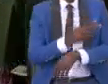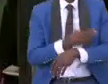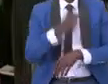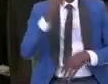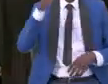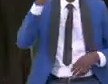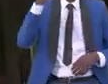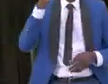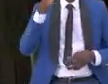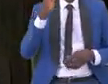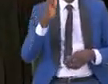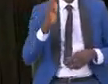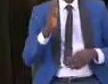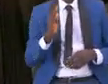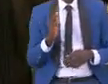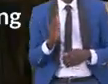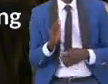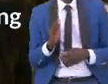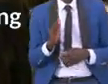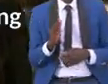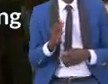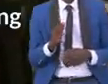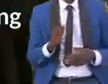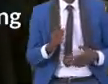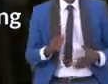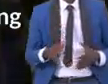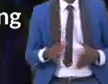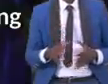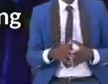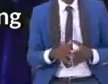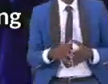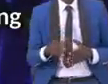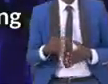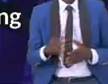Let's all sing to the Lord a new song.